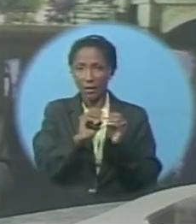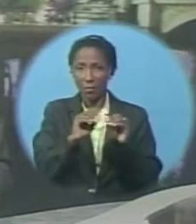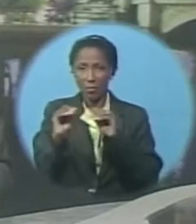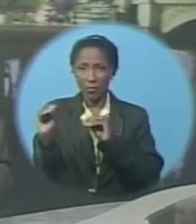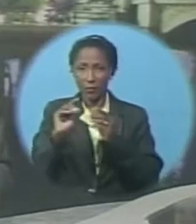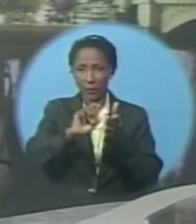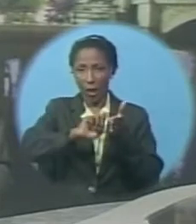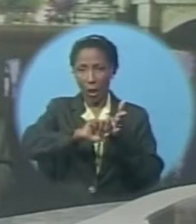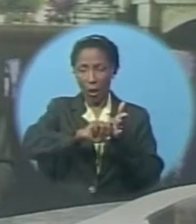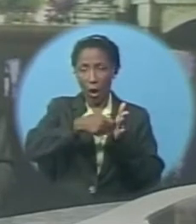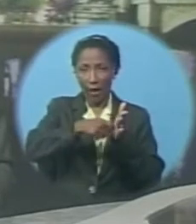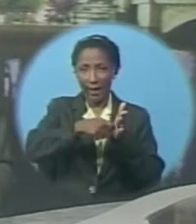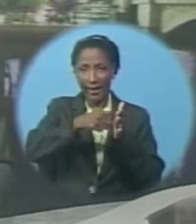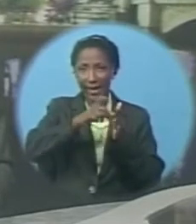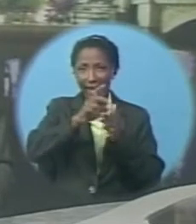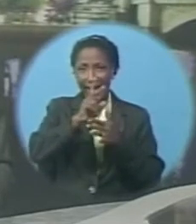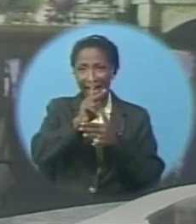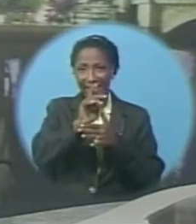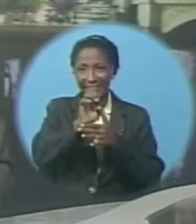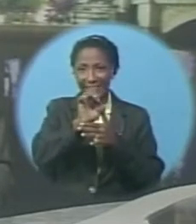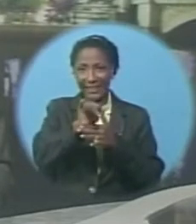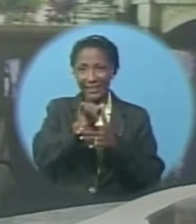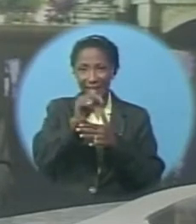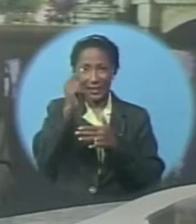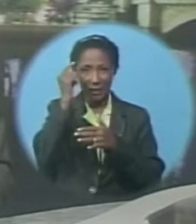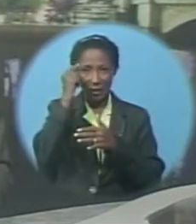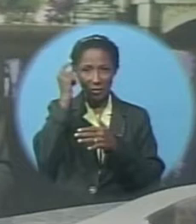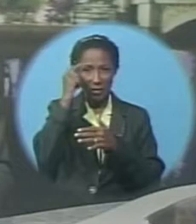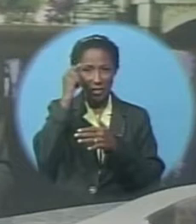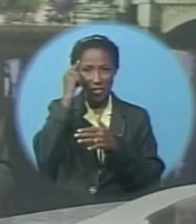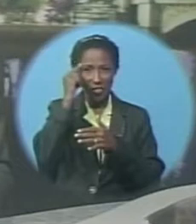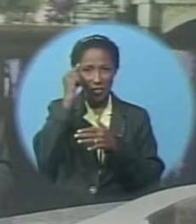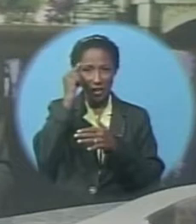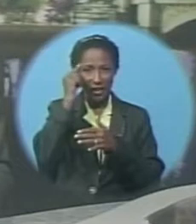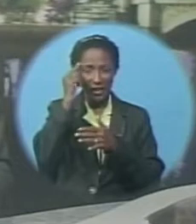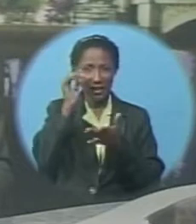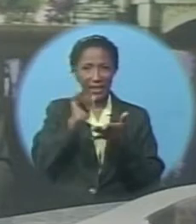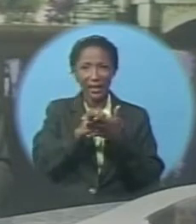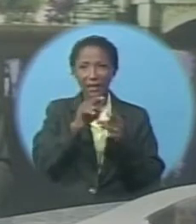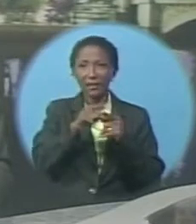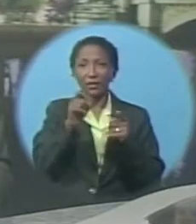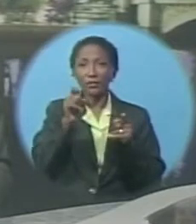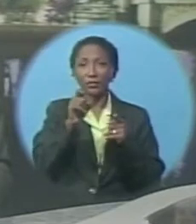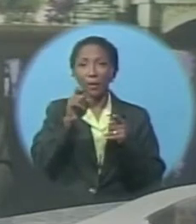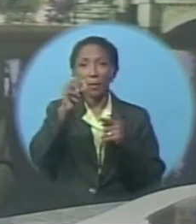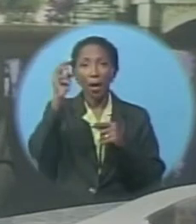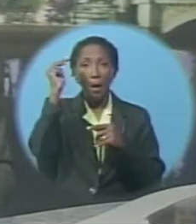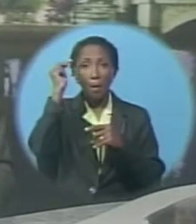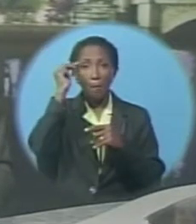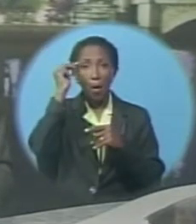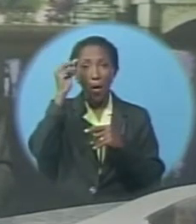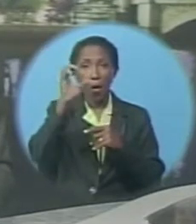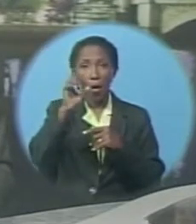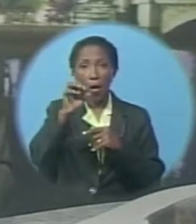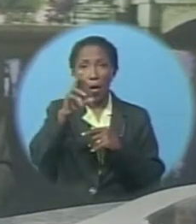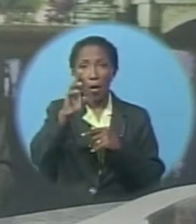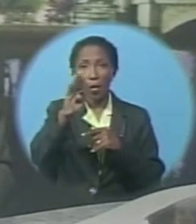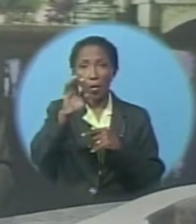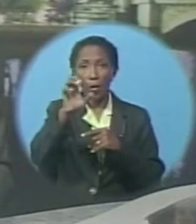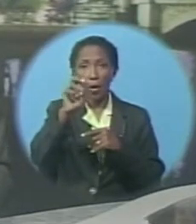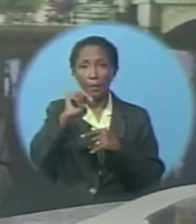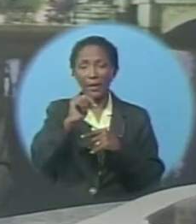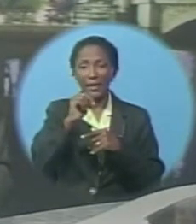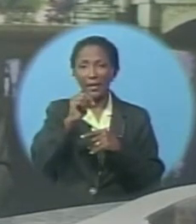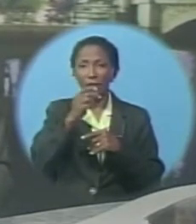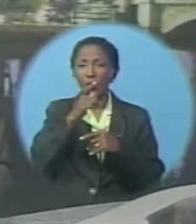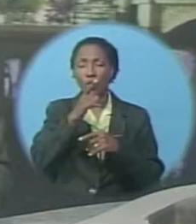key mentality. That's a contention of Chief Officer at Her Majesty Prison Dodds, Mark Corbin. Contributing to a panel